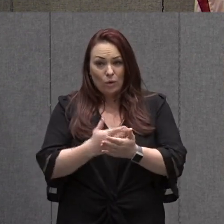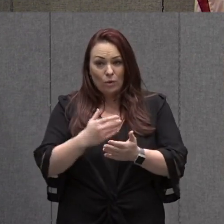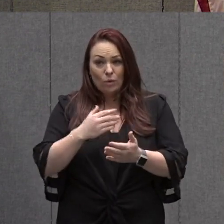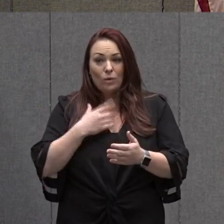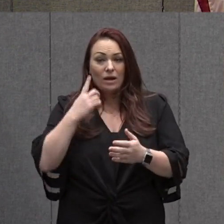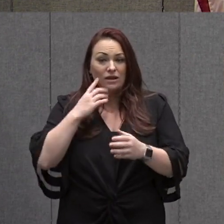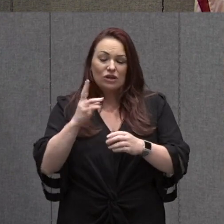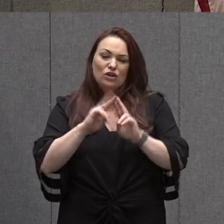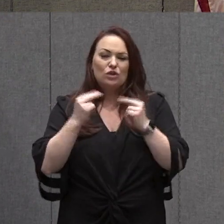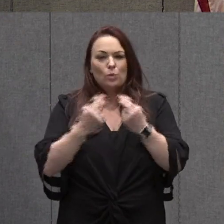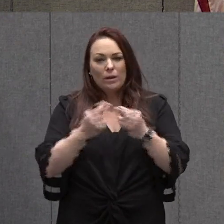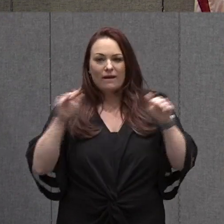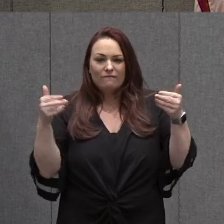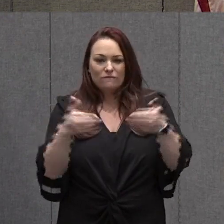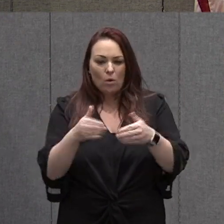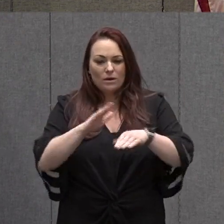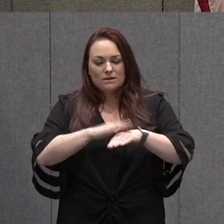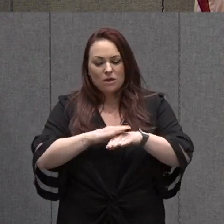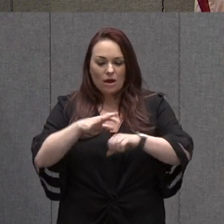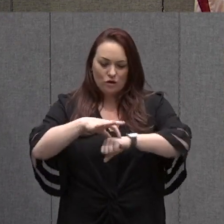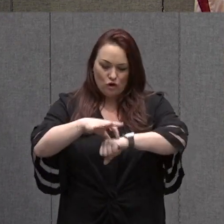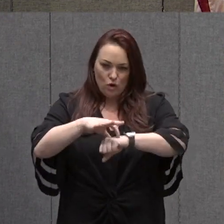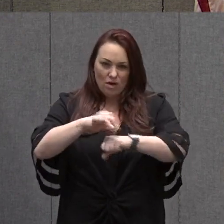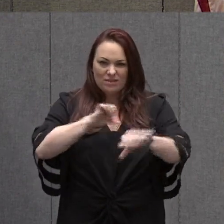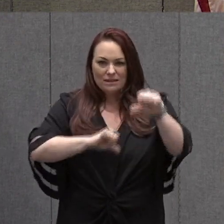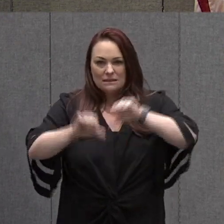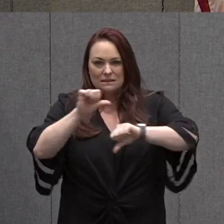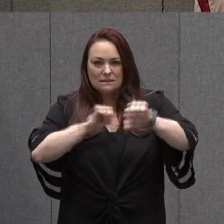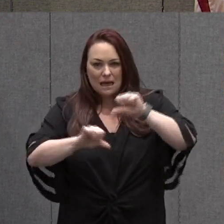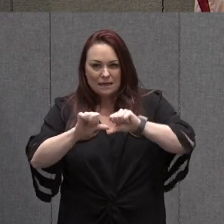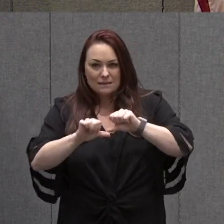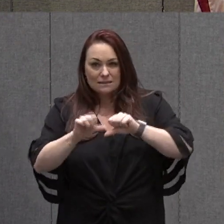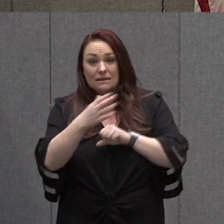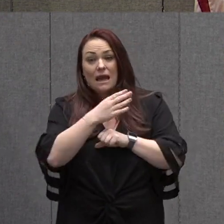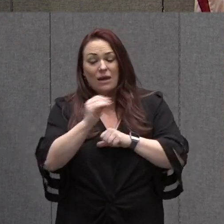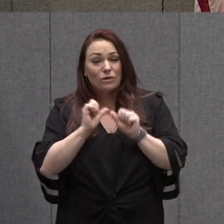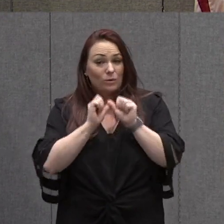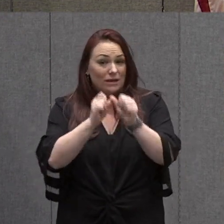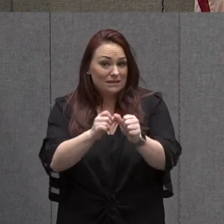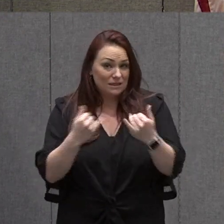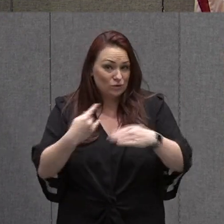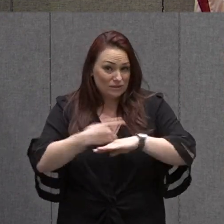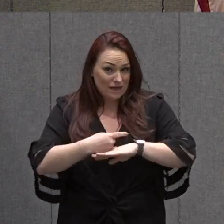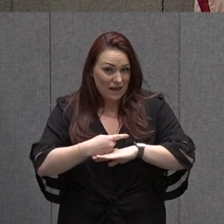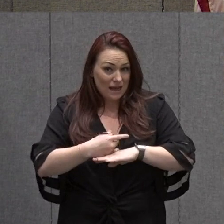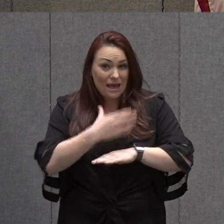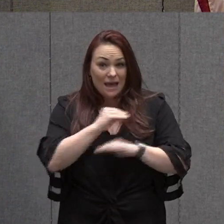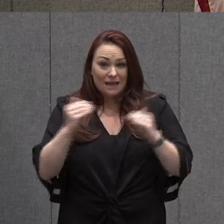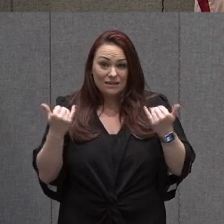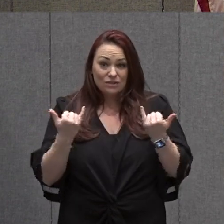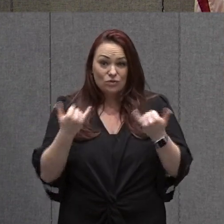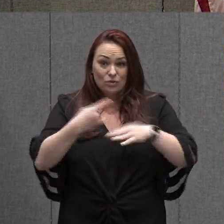earth science. We're going to continue that unit today. And today, our focus is going to